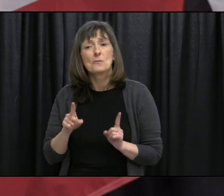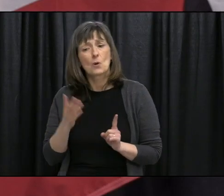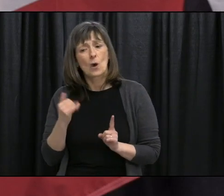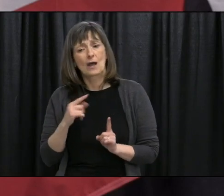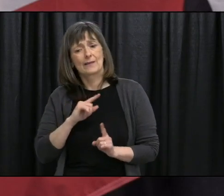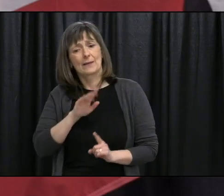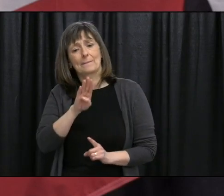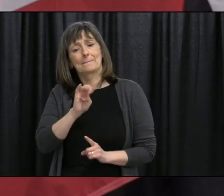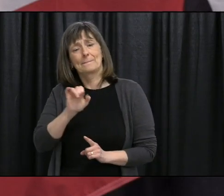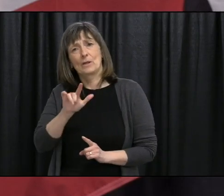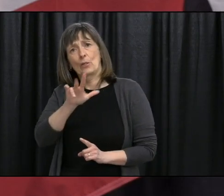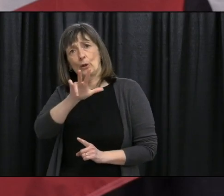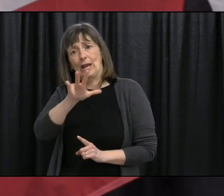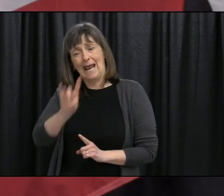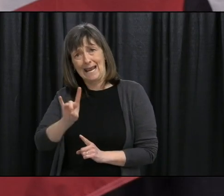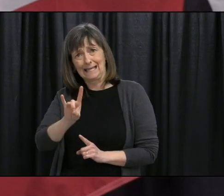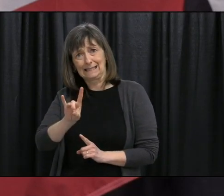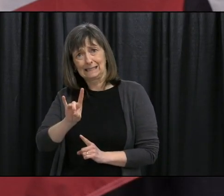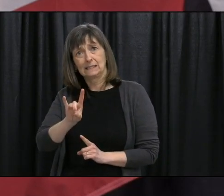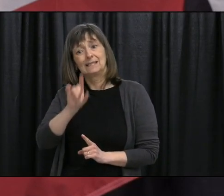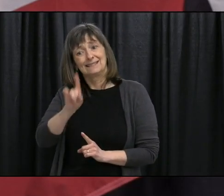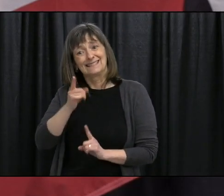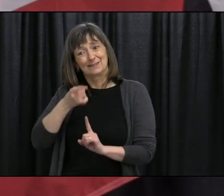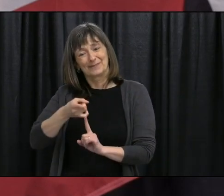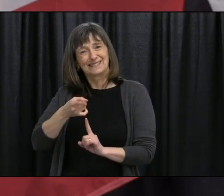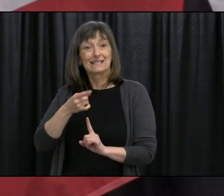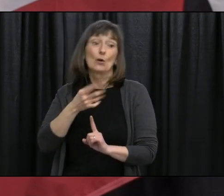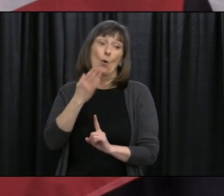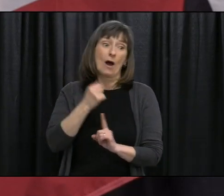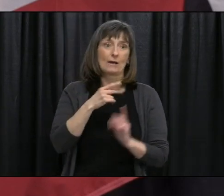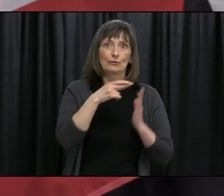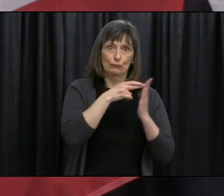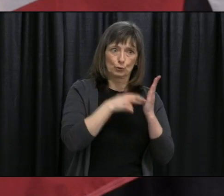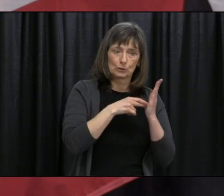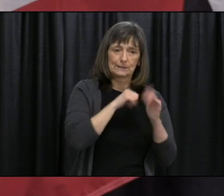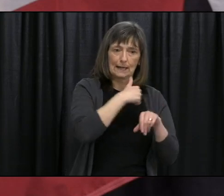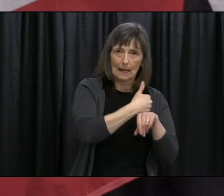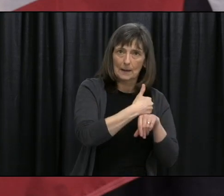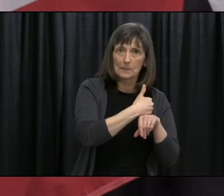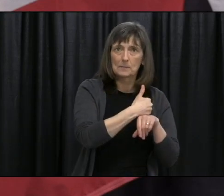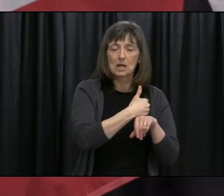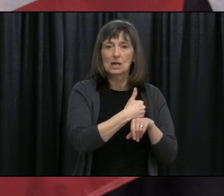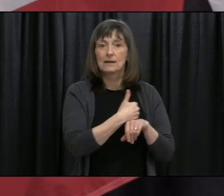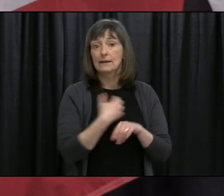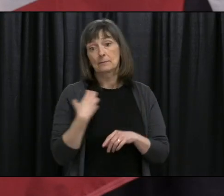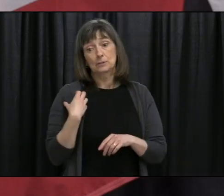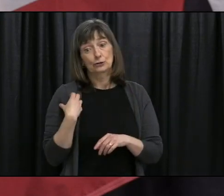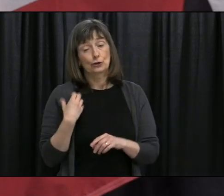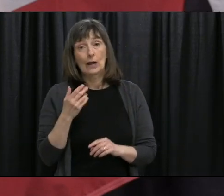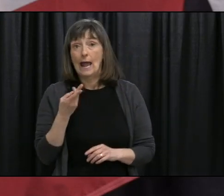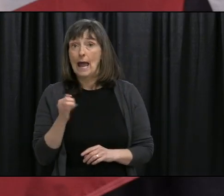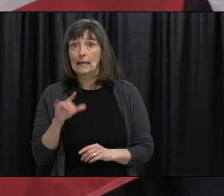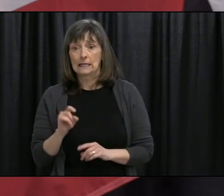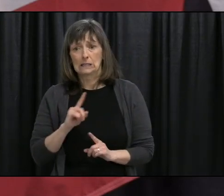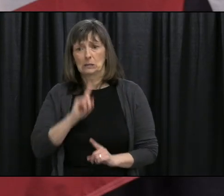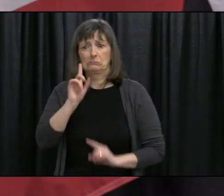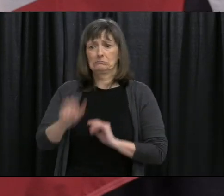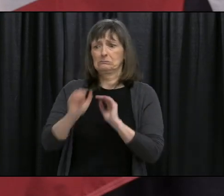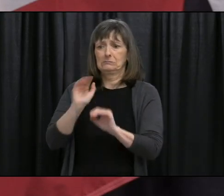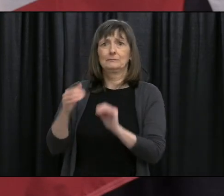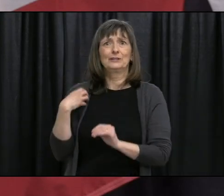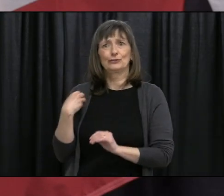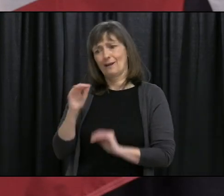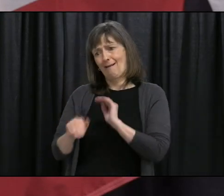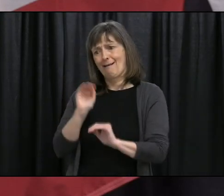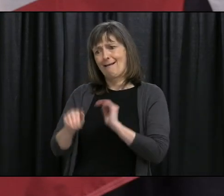Bill 38, as you know, that this was as a result of the public health measures, and Dr. Hagee, I think, has done a great job in answering the questions, to